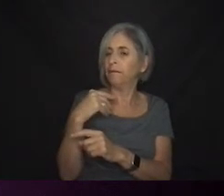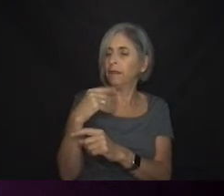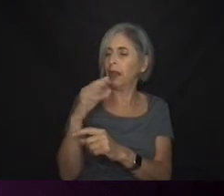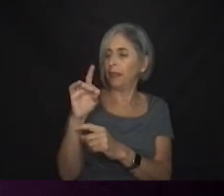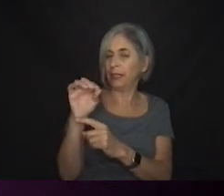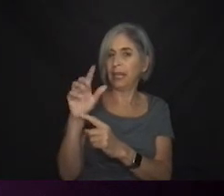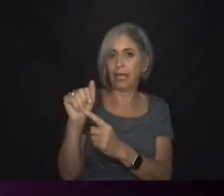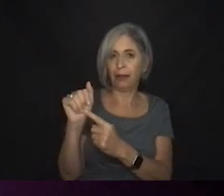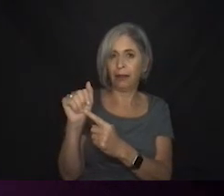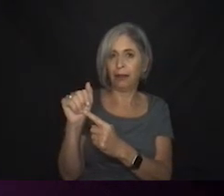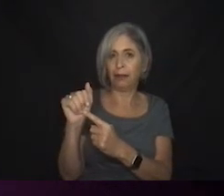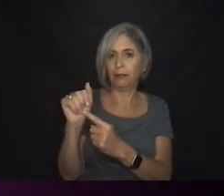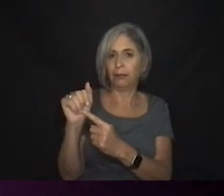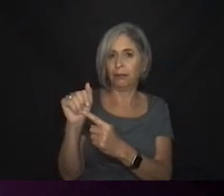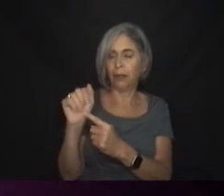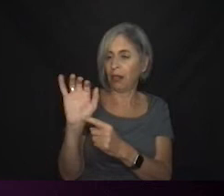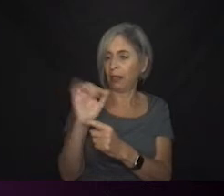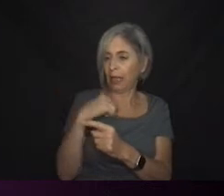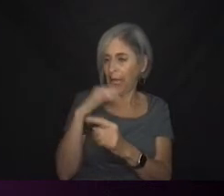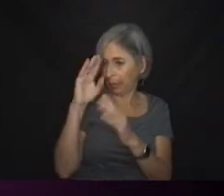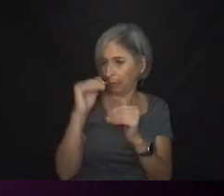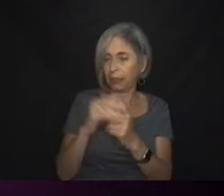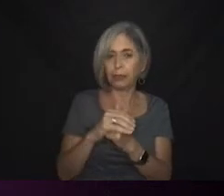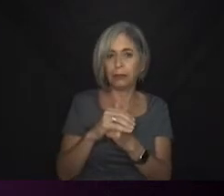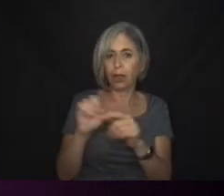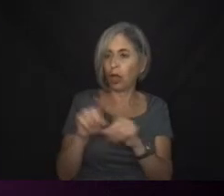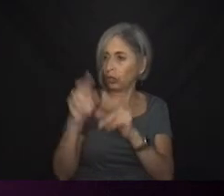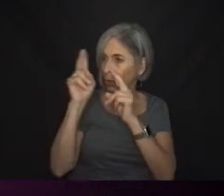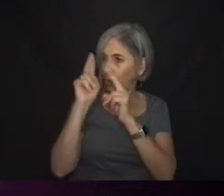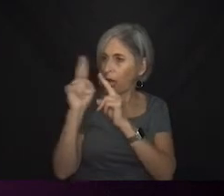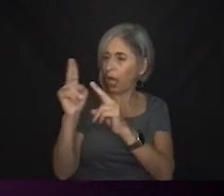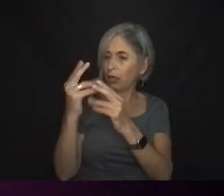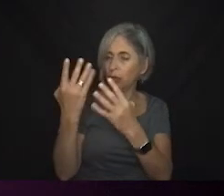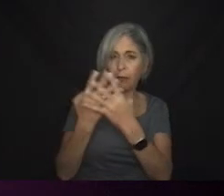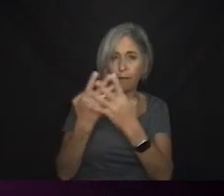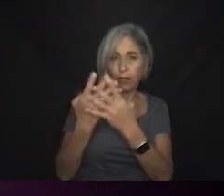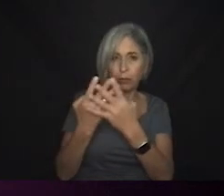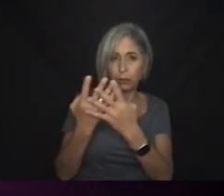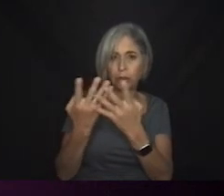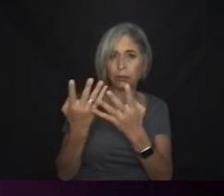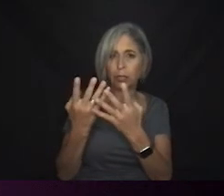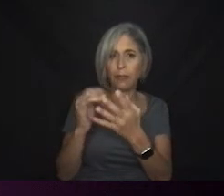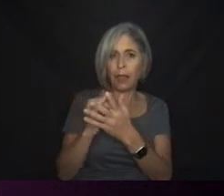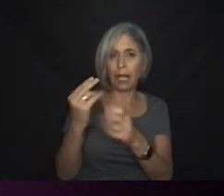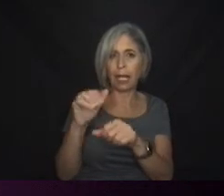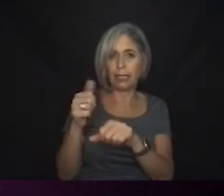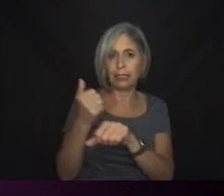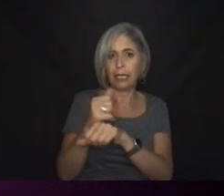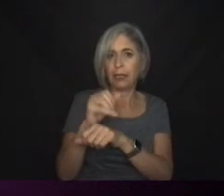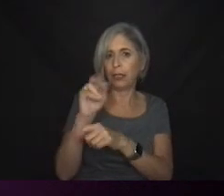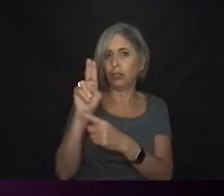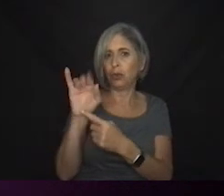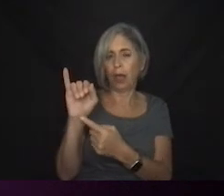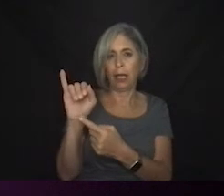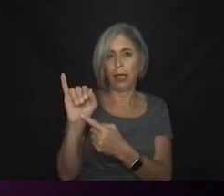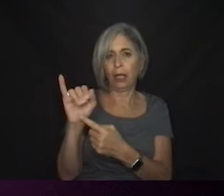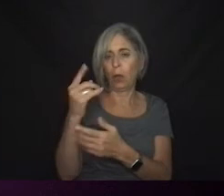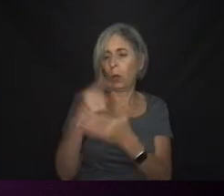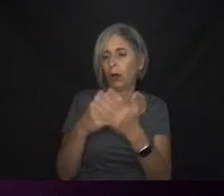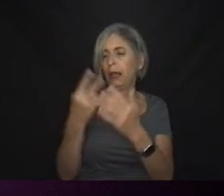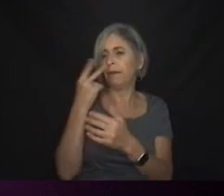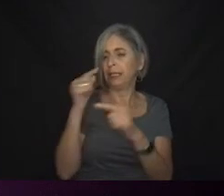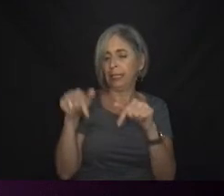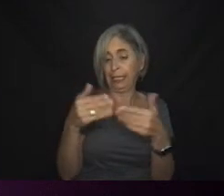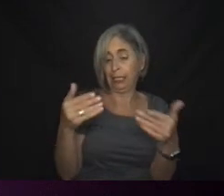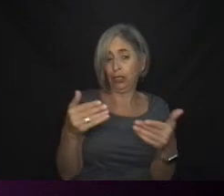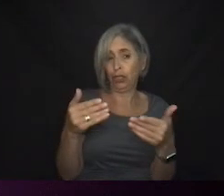expected. This also honors the filters that I set in the UI. So really, what I'm seeing here is what I'm seeing